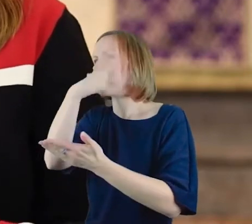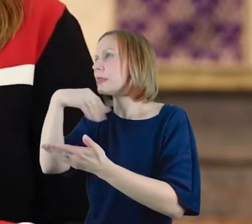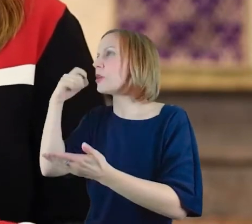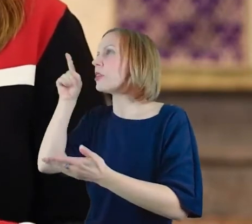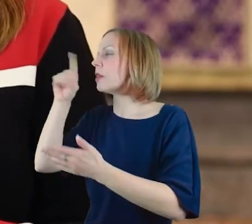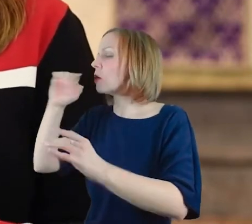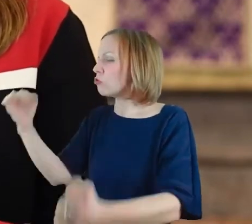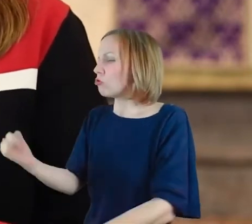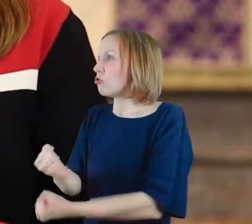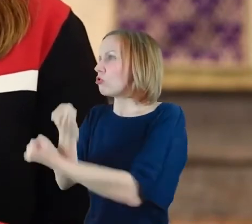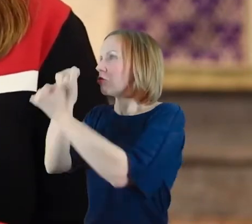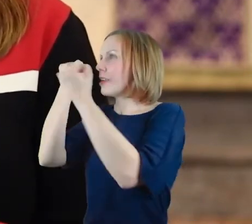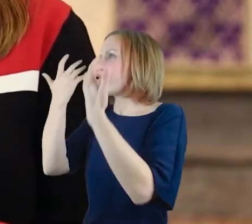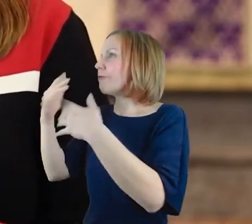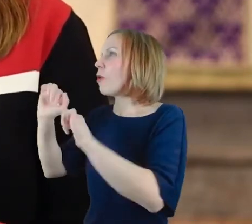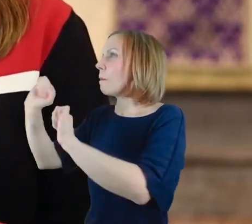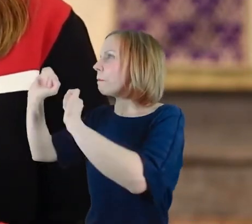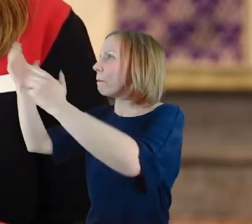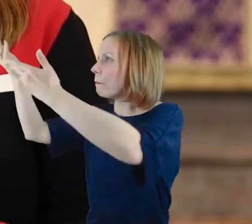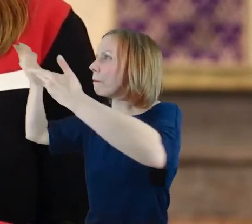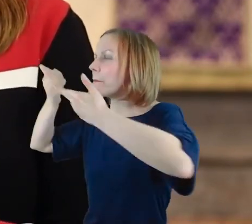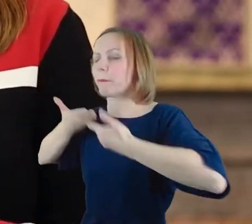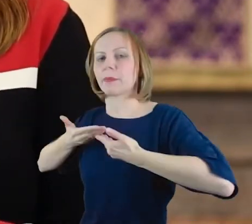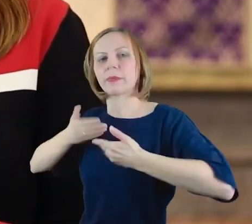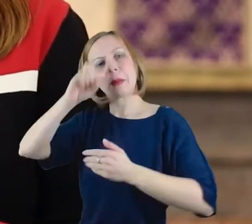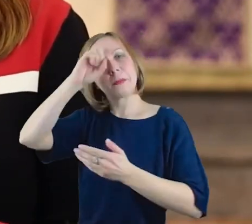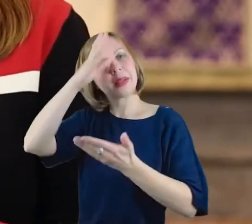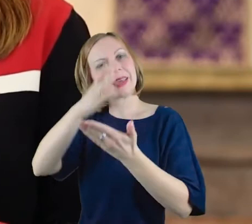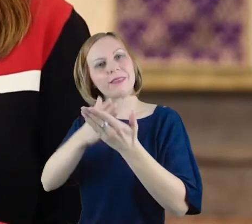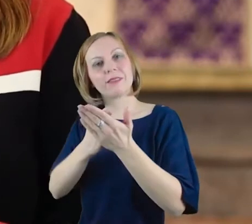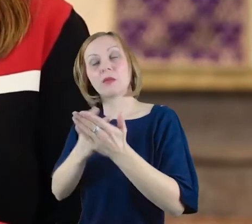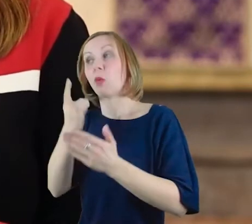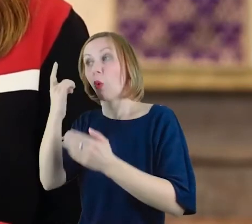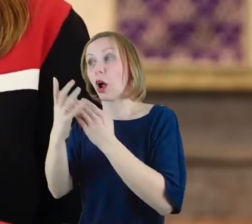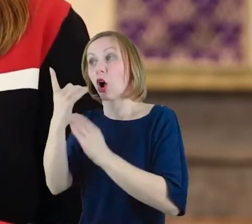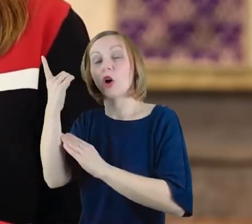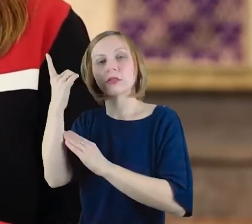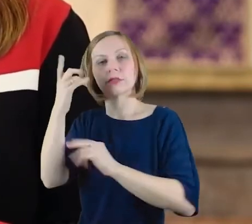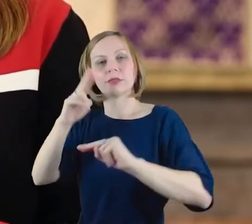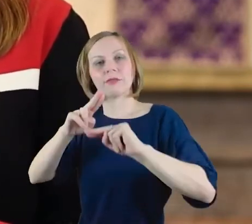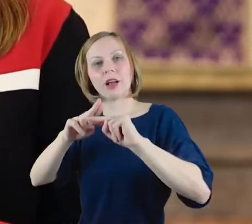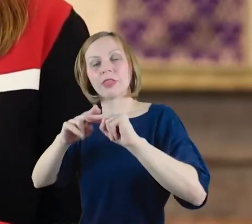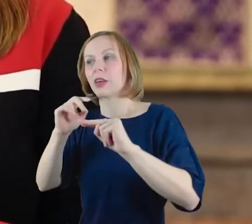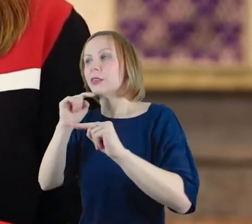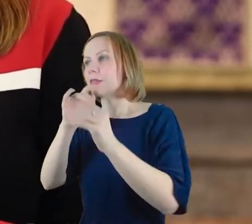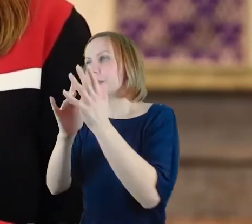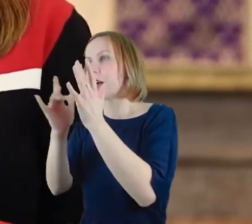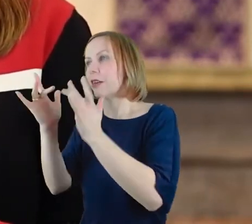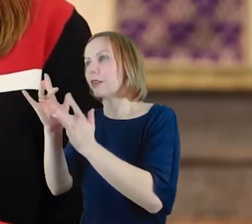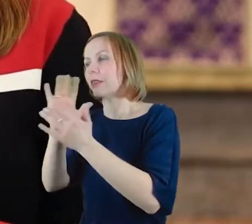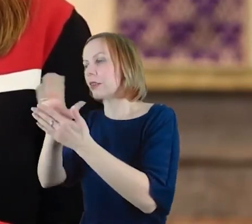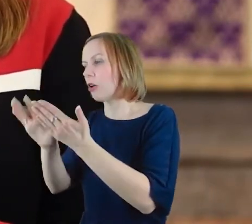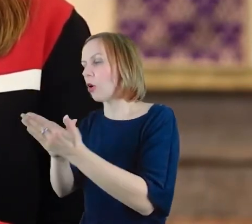who strengthens us with power from on high. We believe in one God, Father, Son,